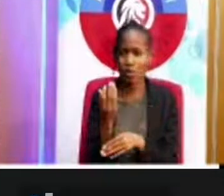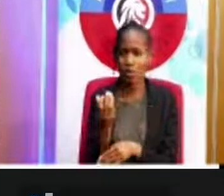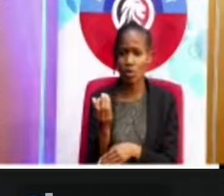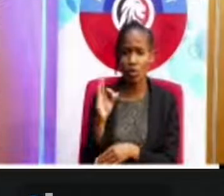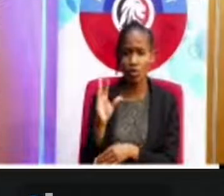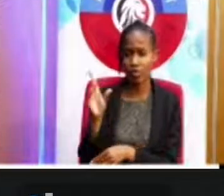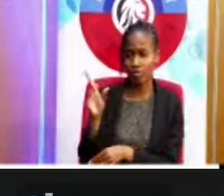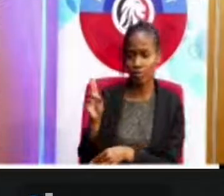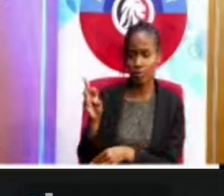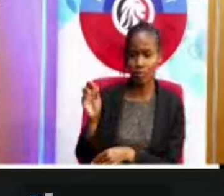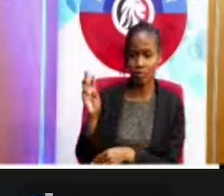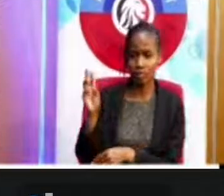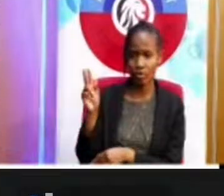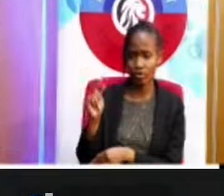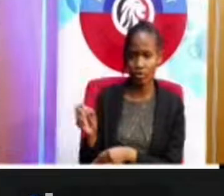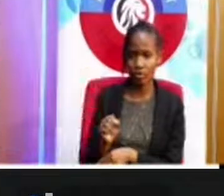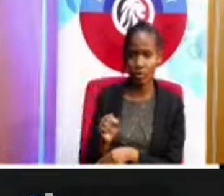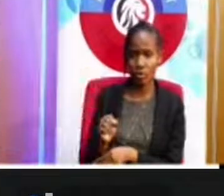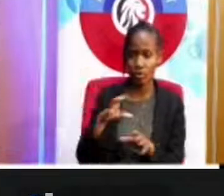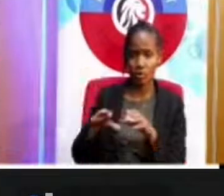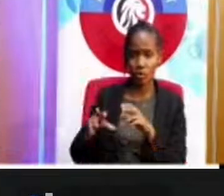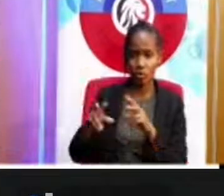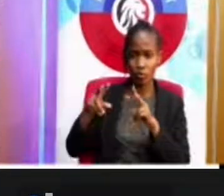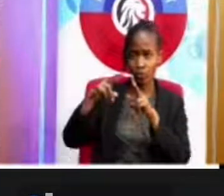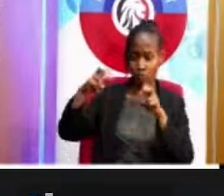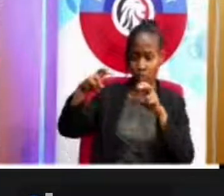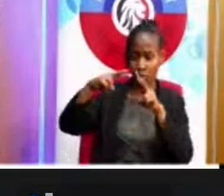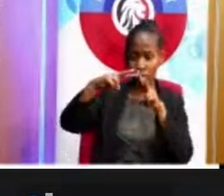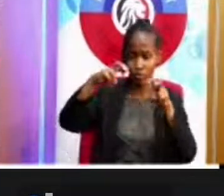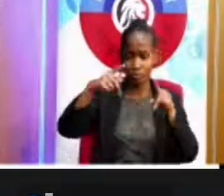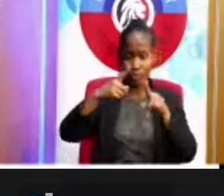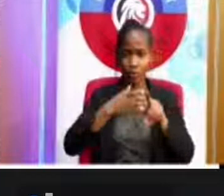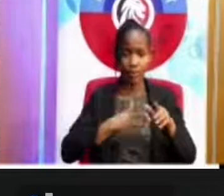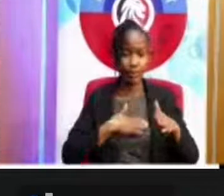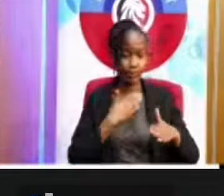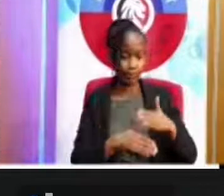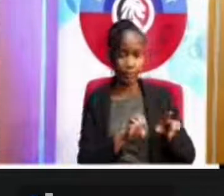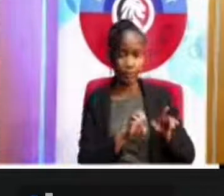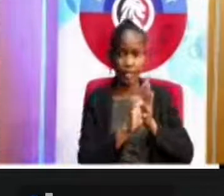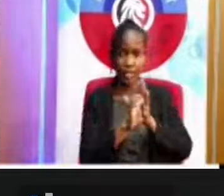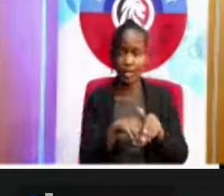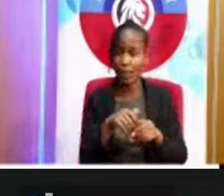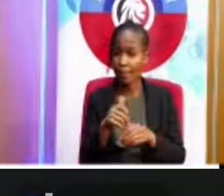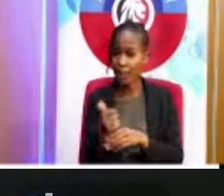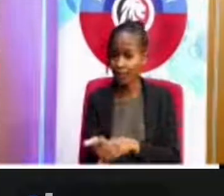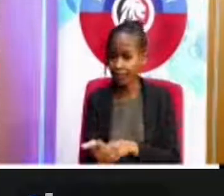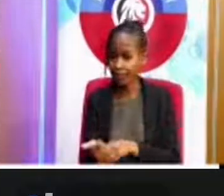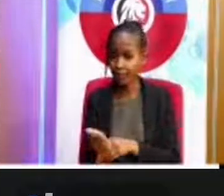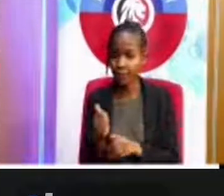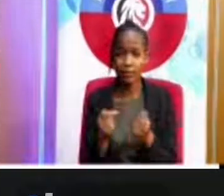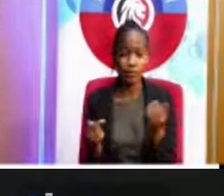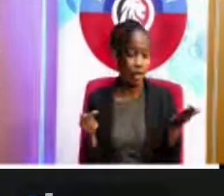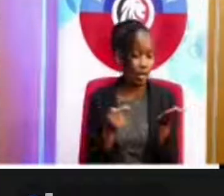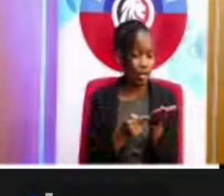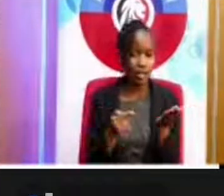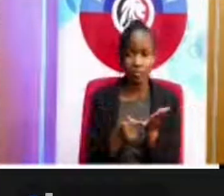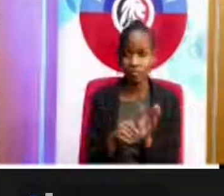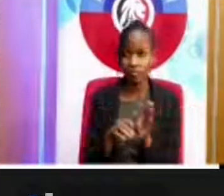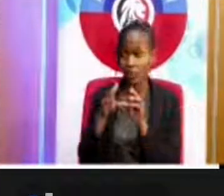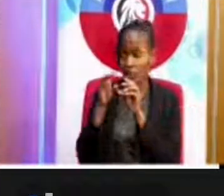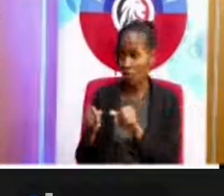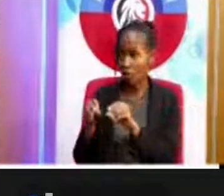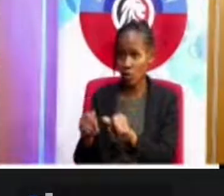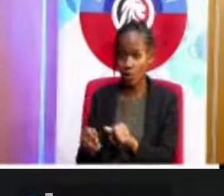do the surveillance of our porous borders, like the use of digital tracking solutions to be